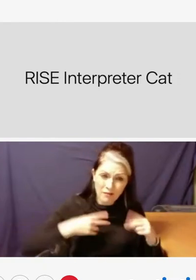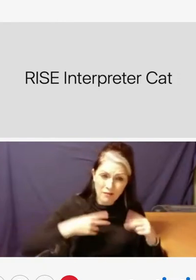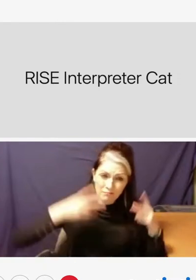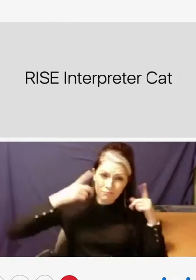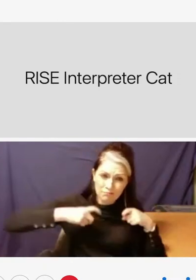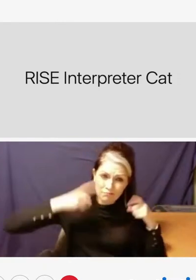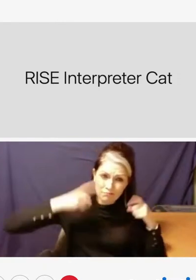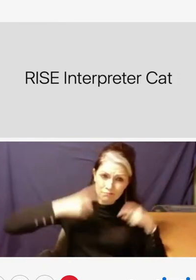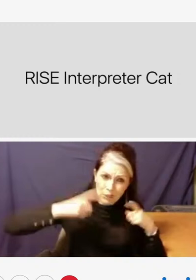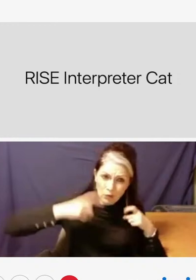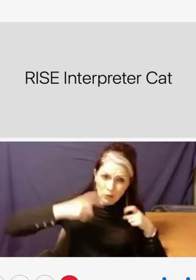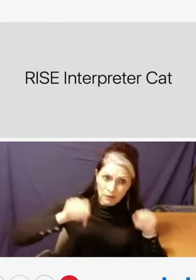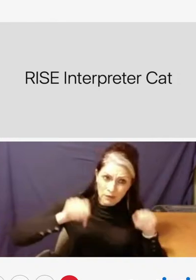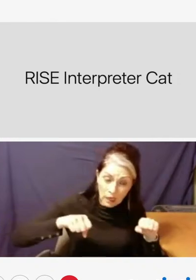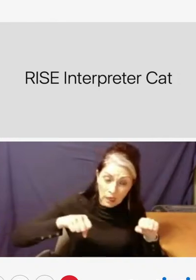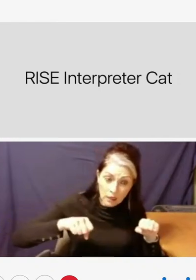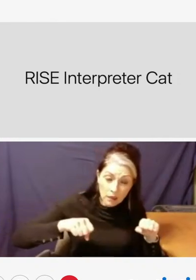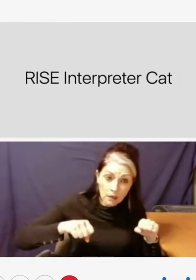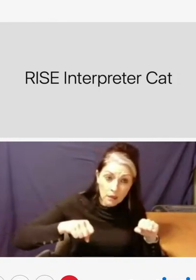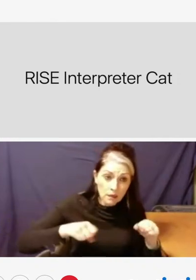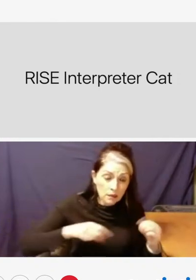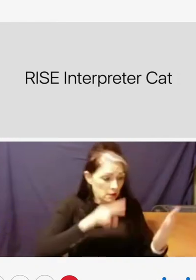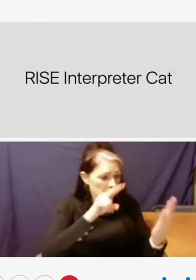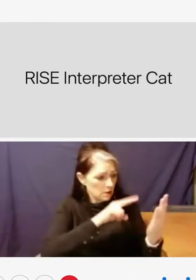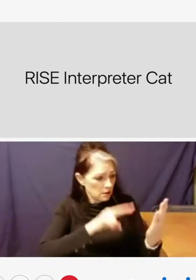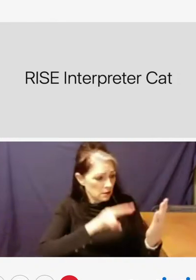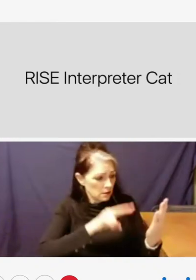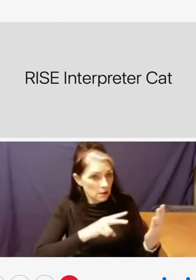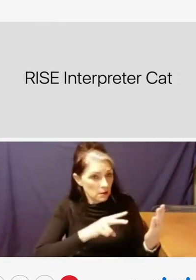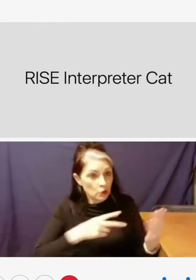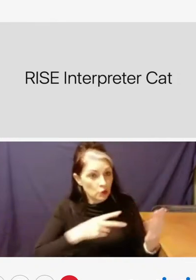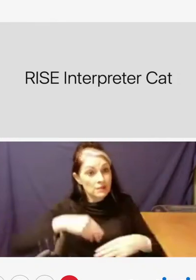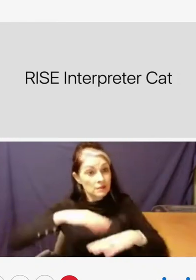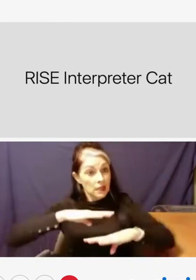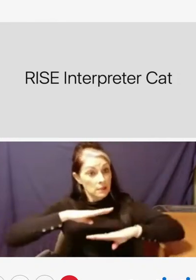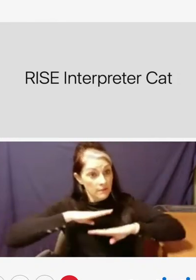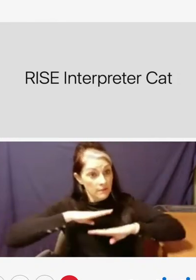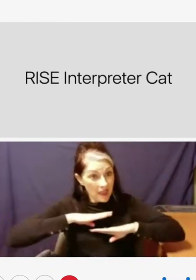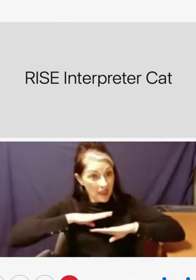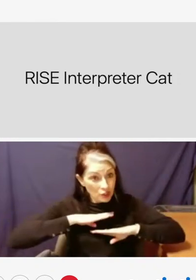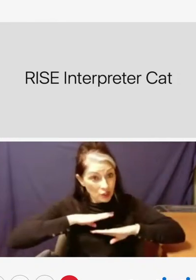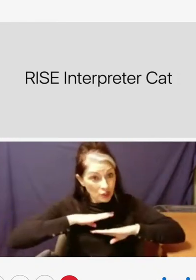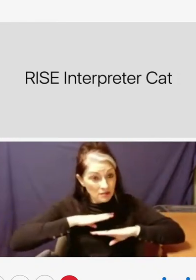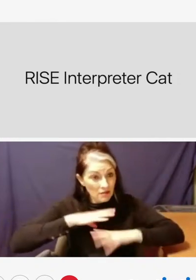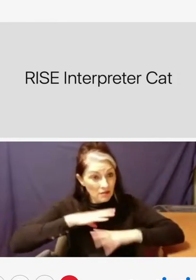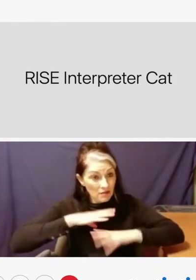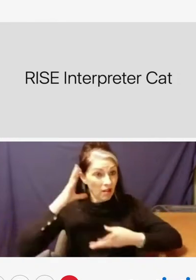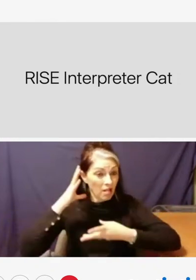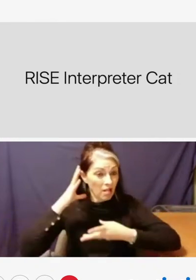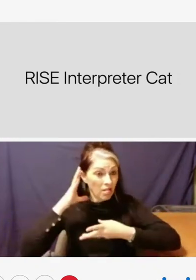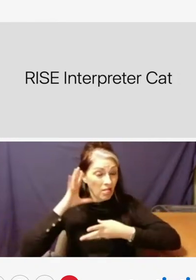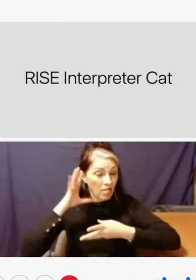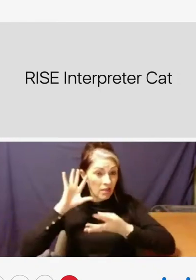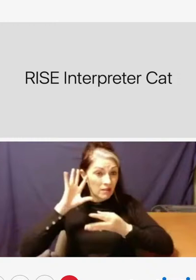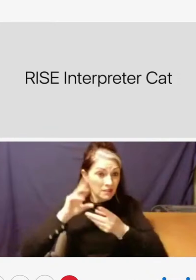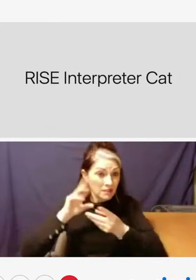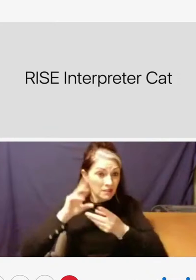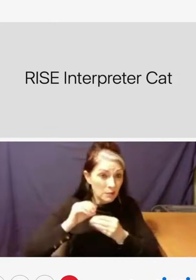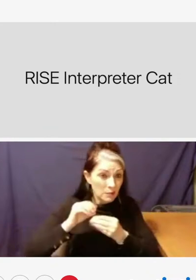got to the satisfaction the summary results from our